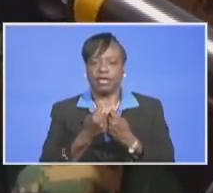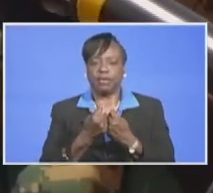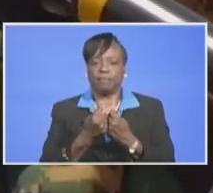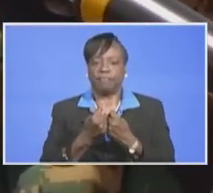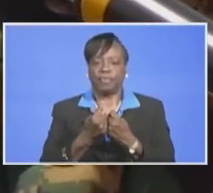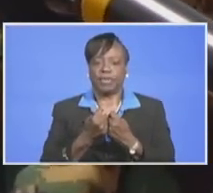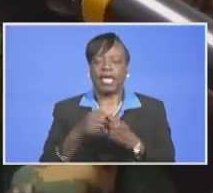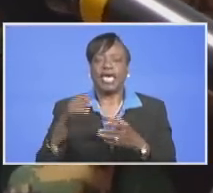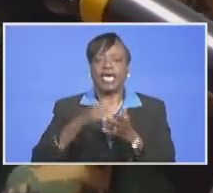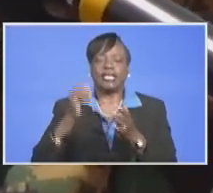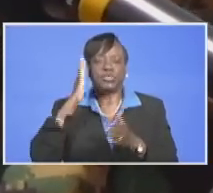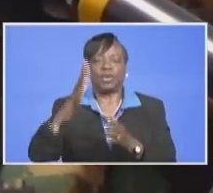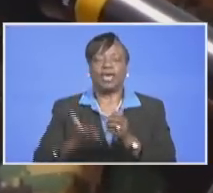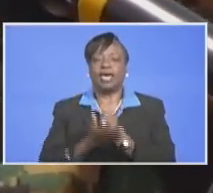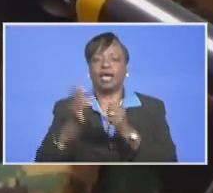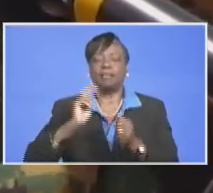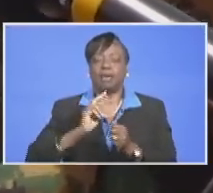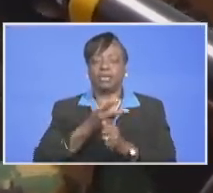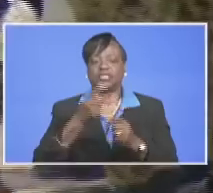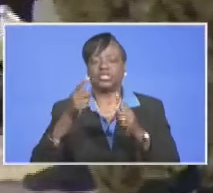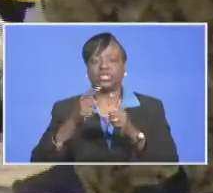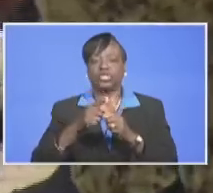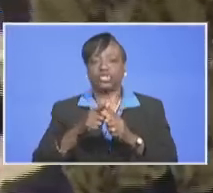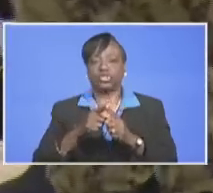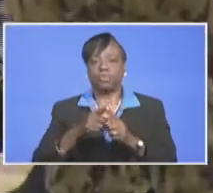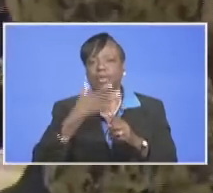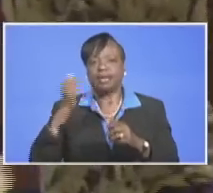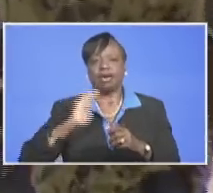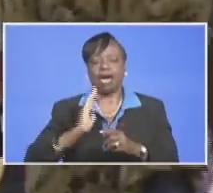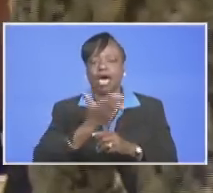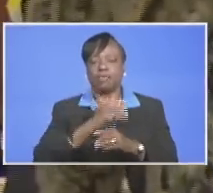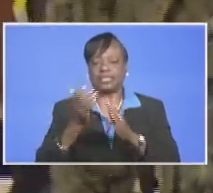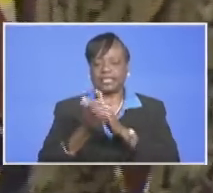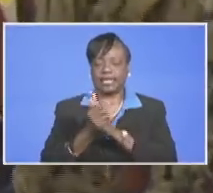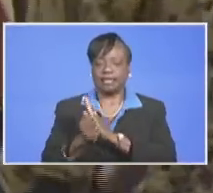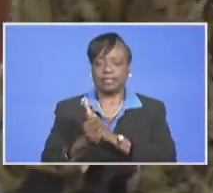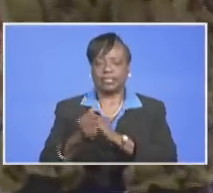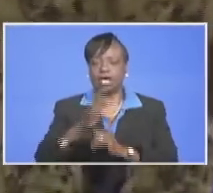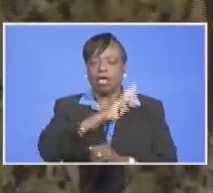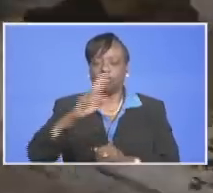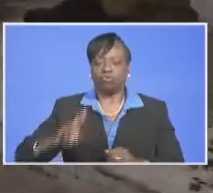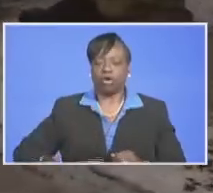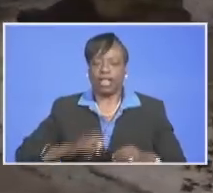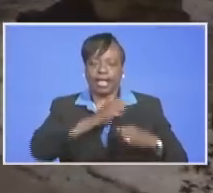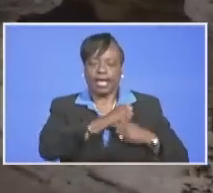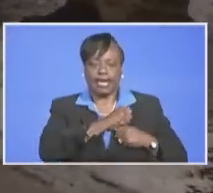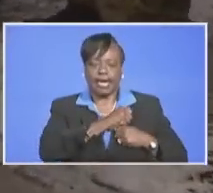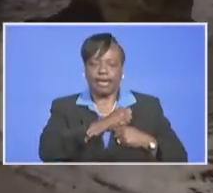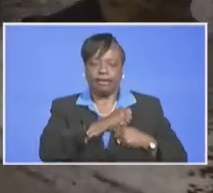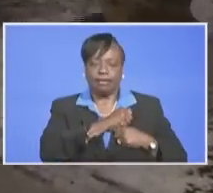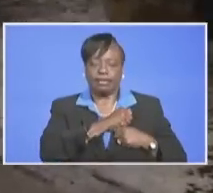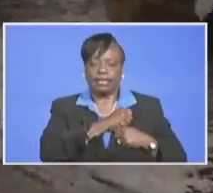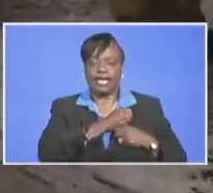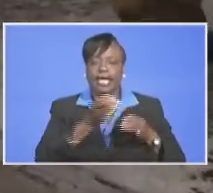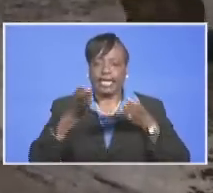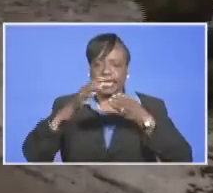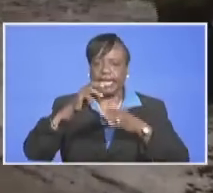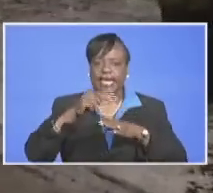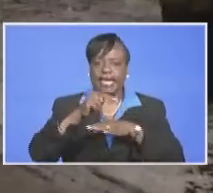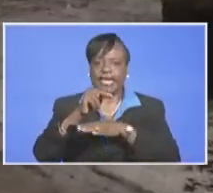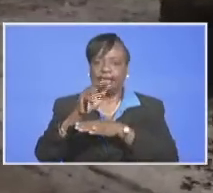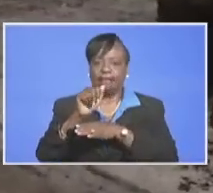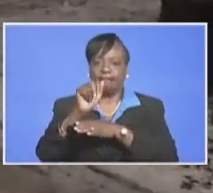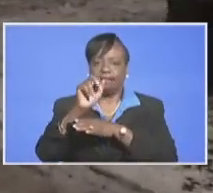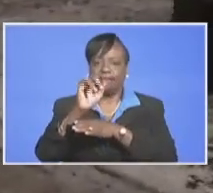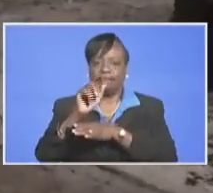but it will help us to prune our skills. Royal Canadian Navy diver Lieutenant Greg Richards provided further details